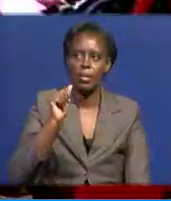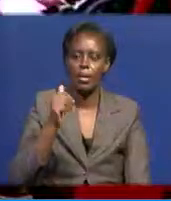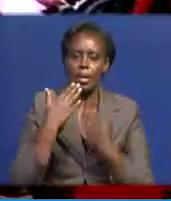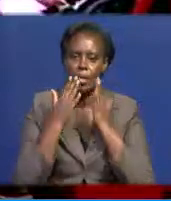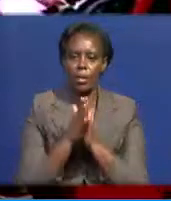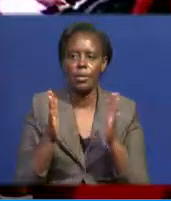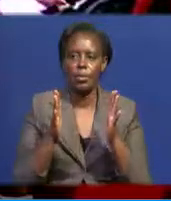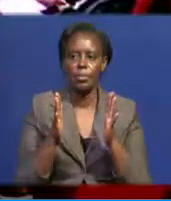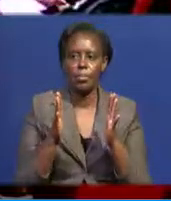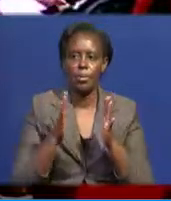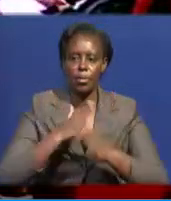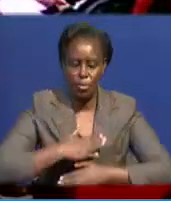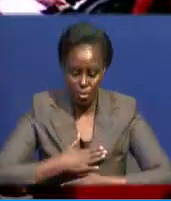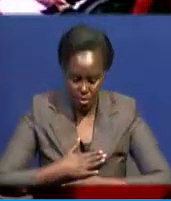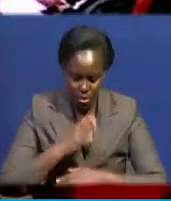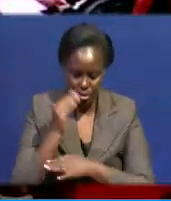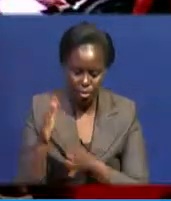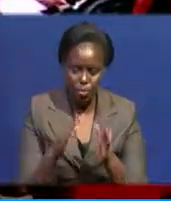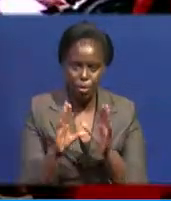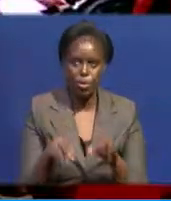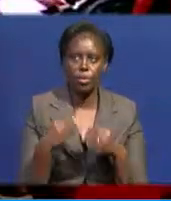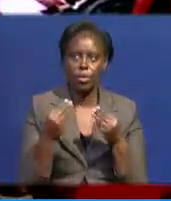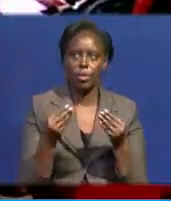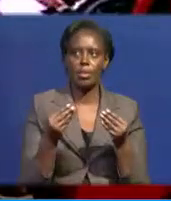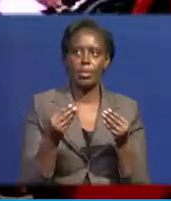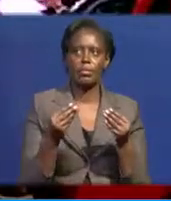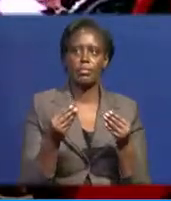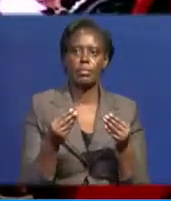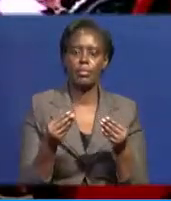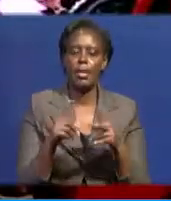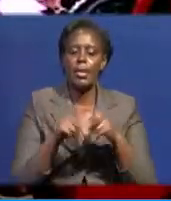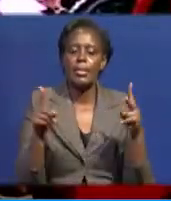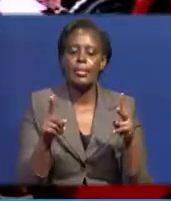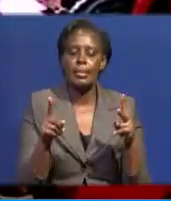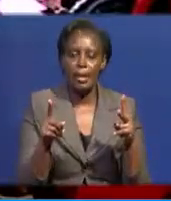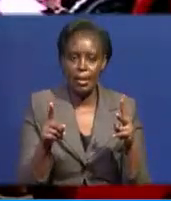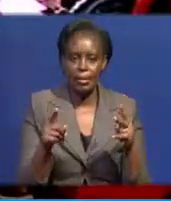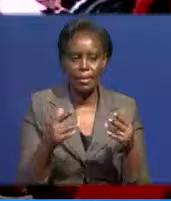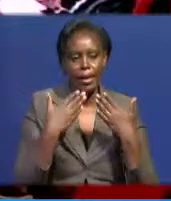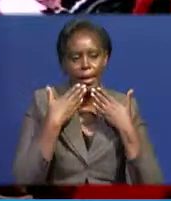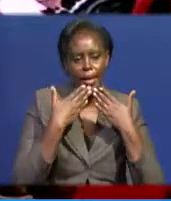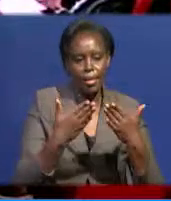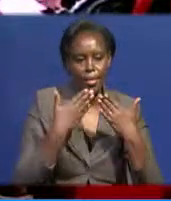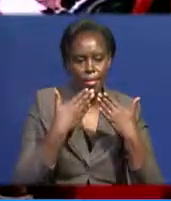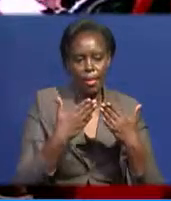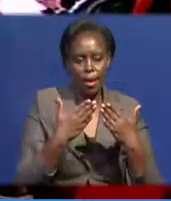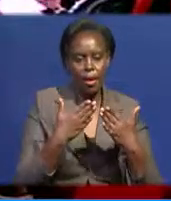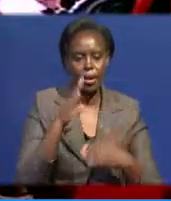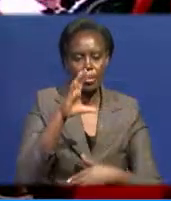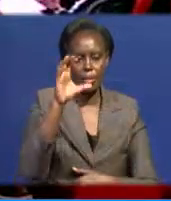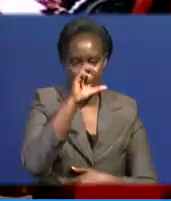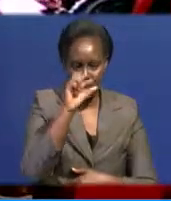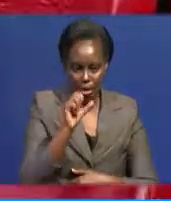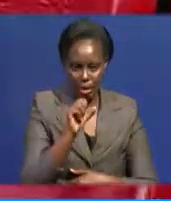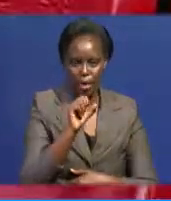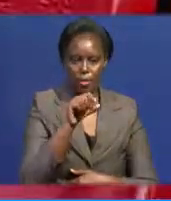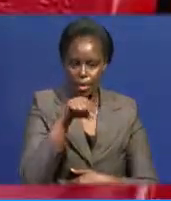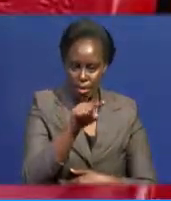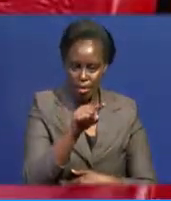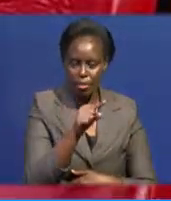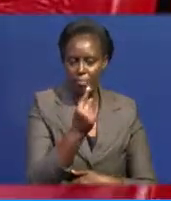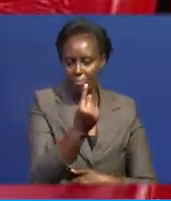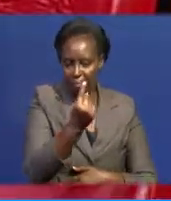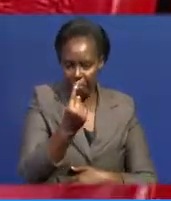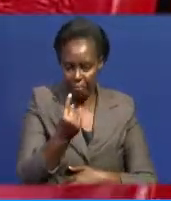Thank you very much, Mr. Speaker, sir, for giving me this chance. Let me start by thanking the Honorable CS for her punctuality